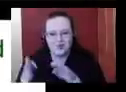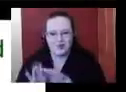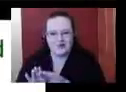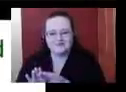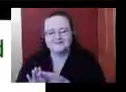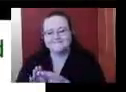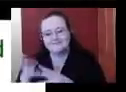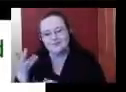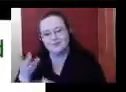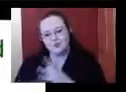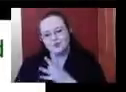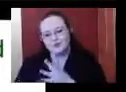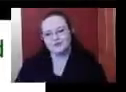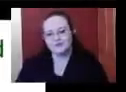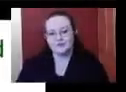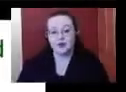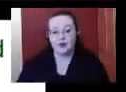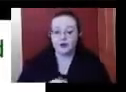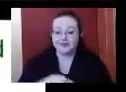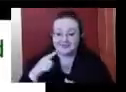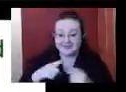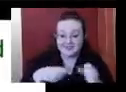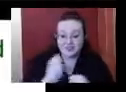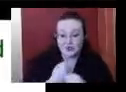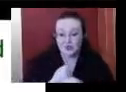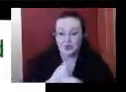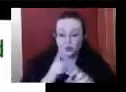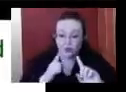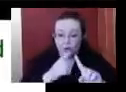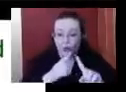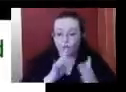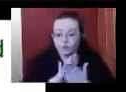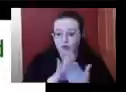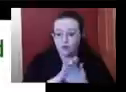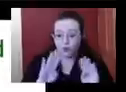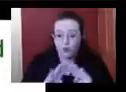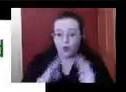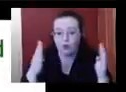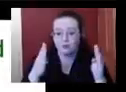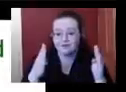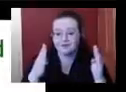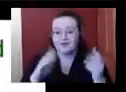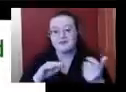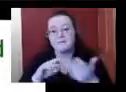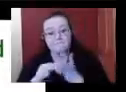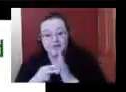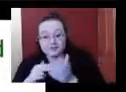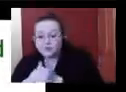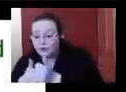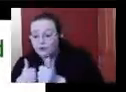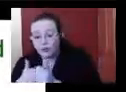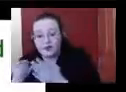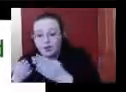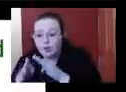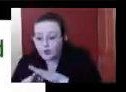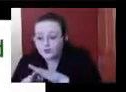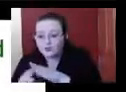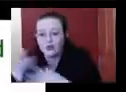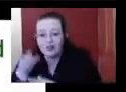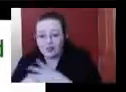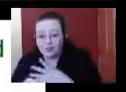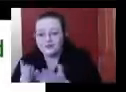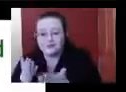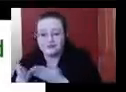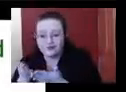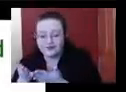this year and avoid worsening child and youth mental health outcomes, we'll need to work together. So I'll now